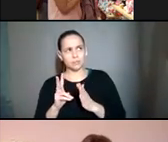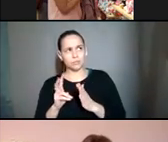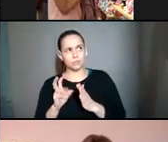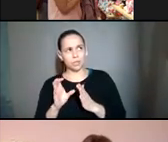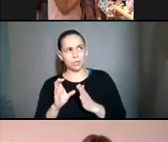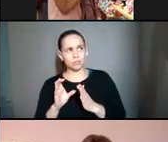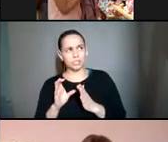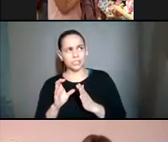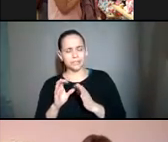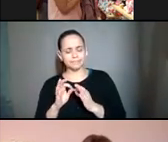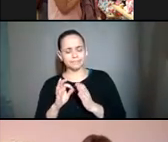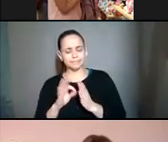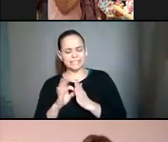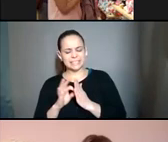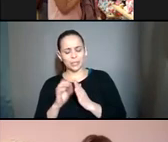3,220.